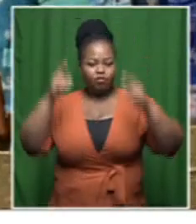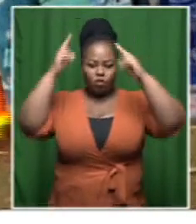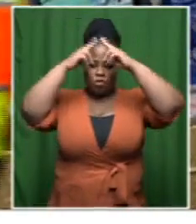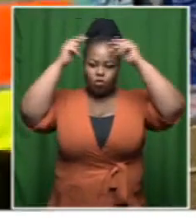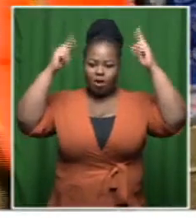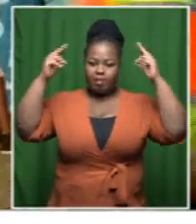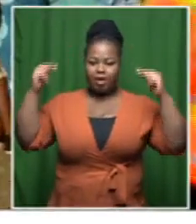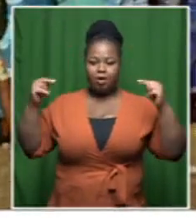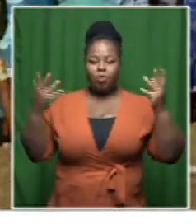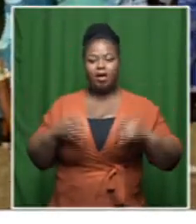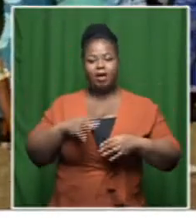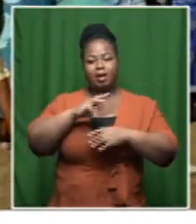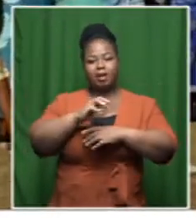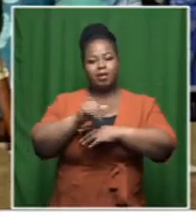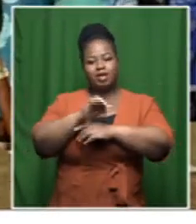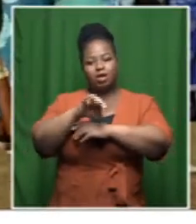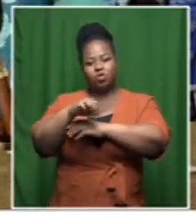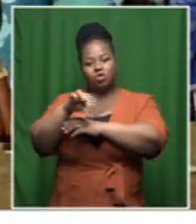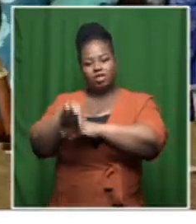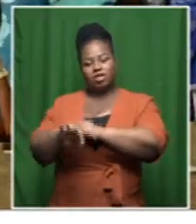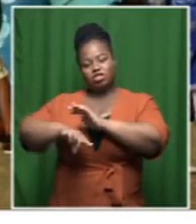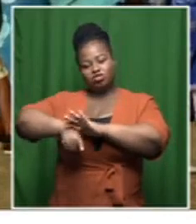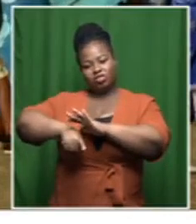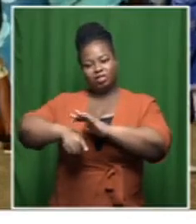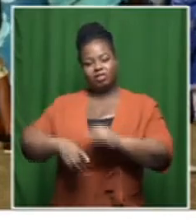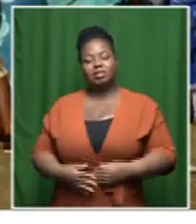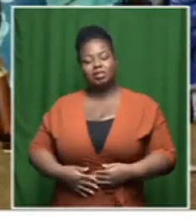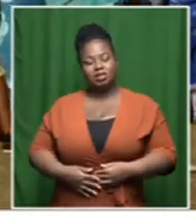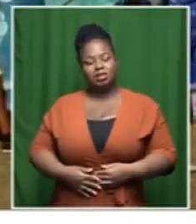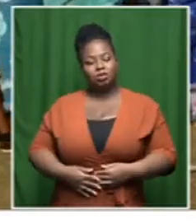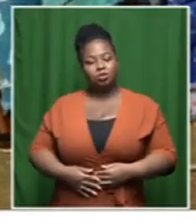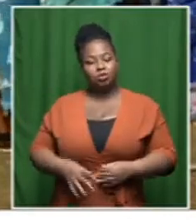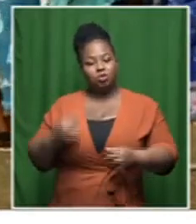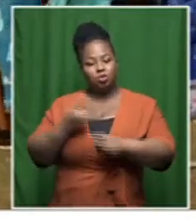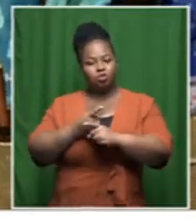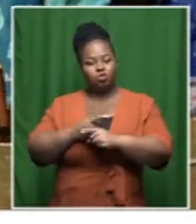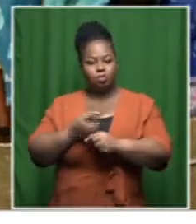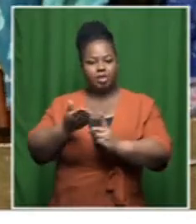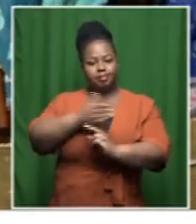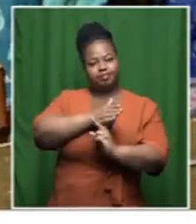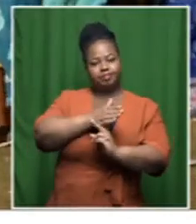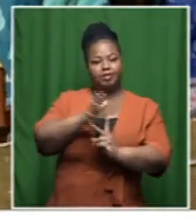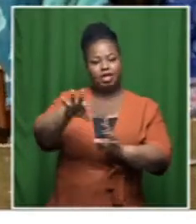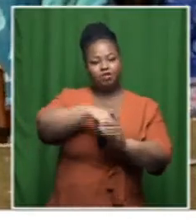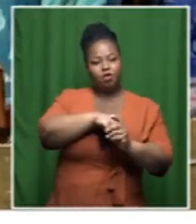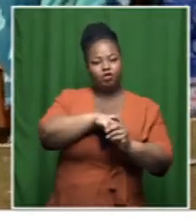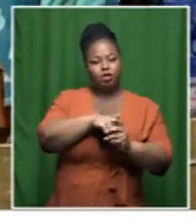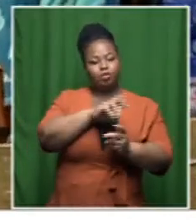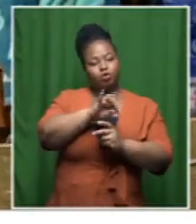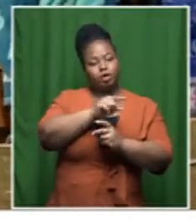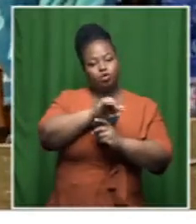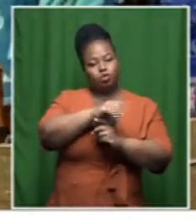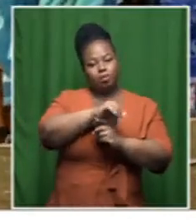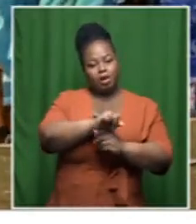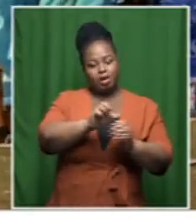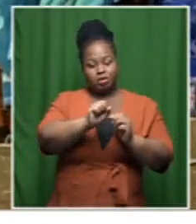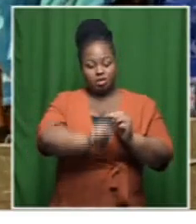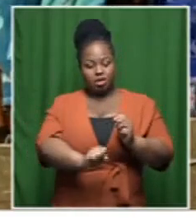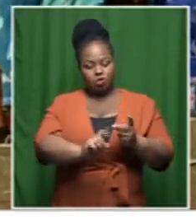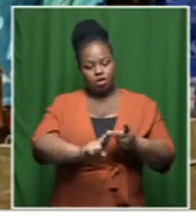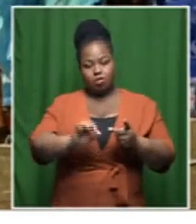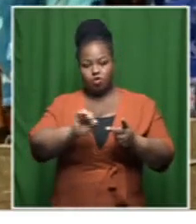at the Umkhanyakude districts, which Umkhanyakude districts encompasses Umtuba in the south,